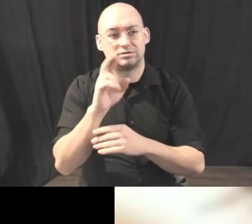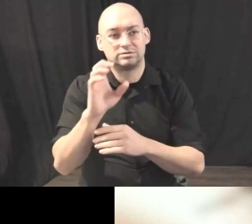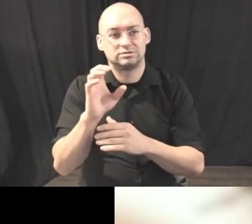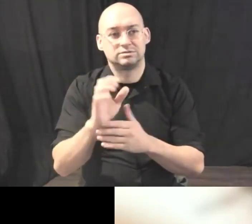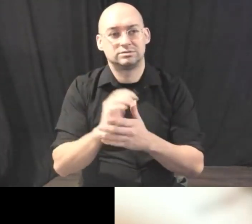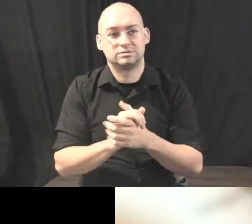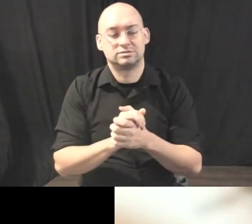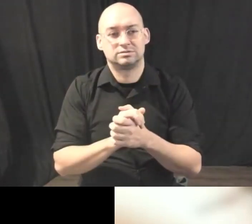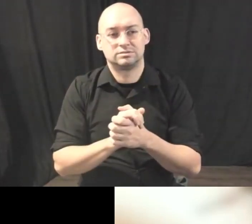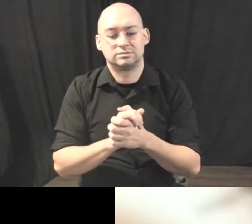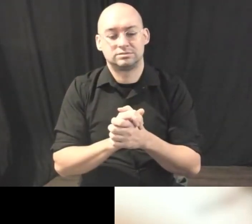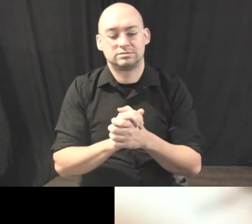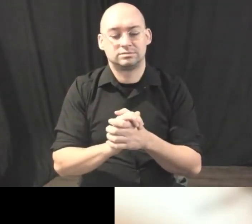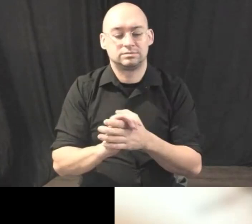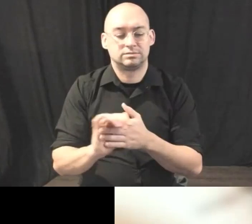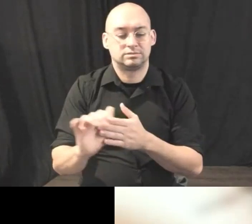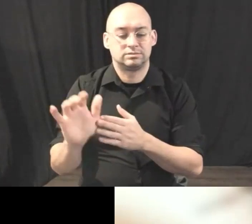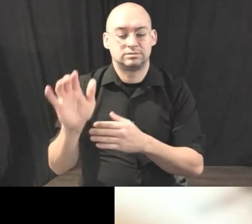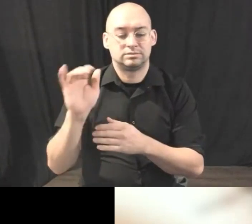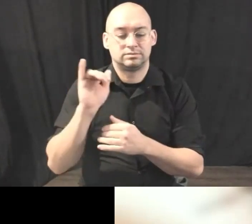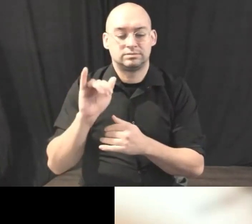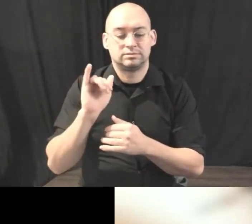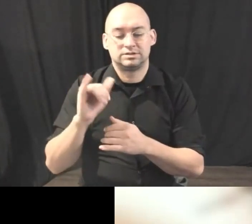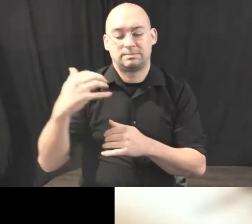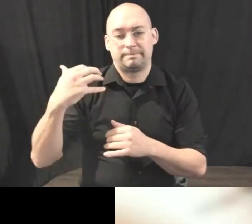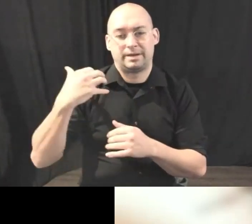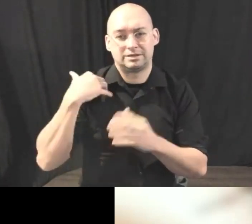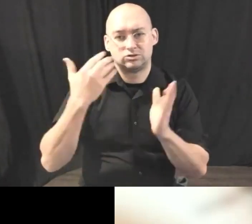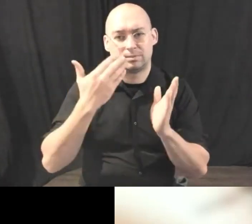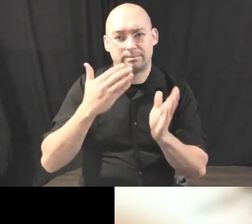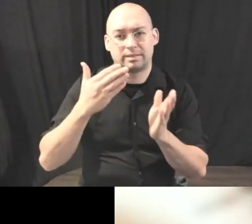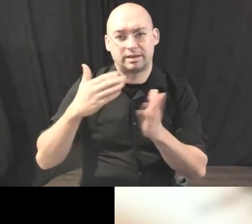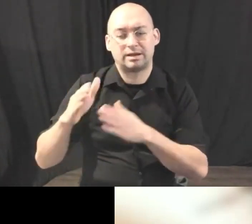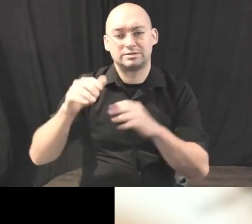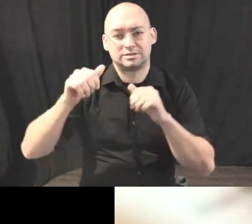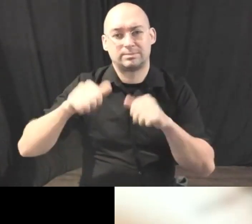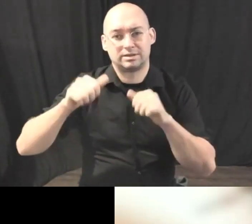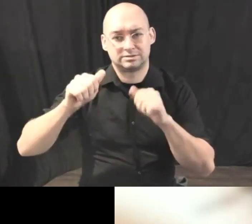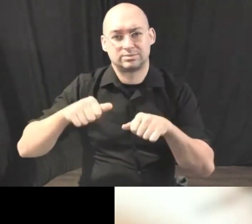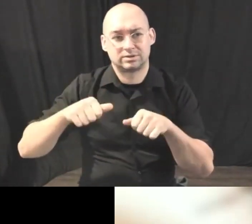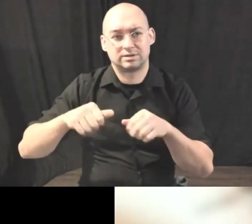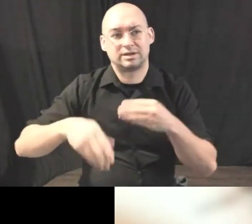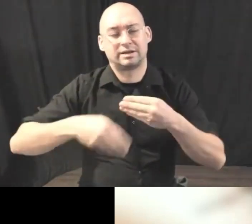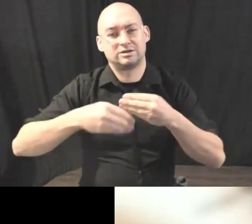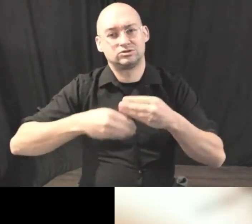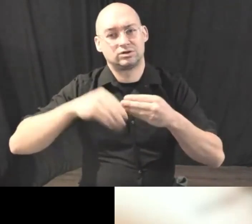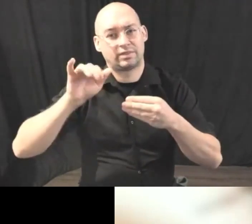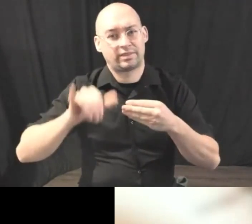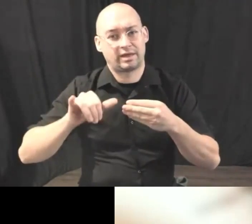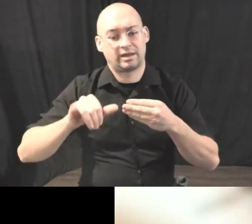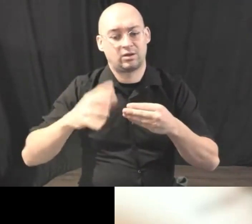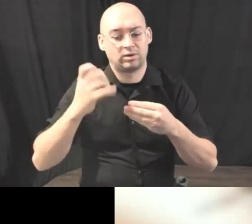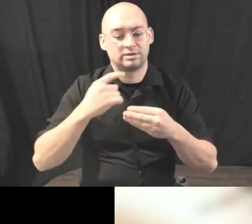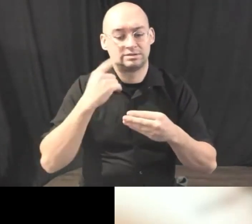the things within the master plan that are possible. In addition to that, I want to just say a couple things